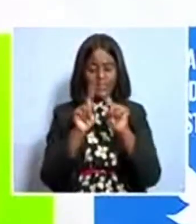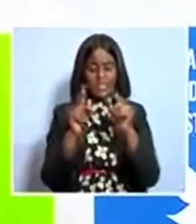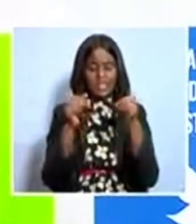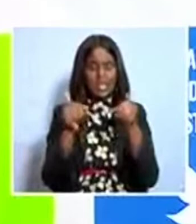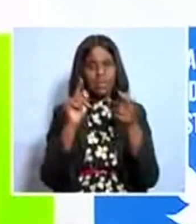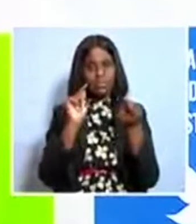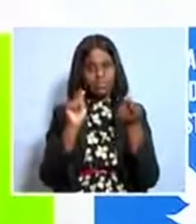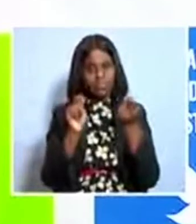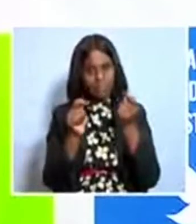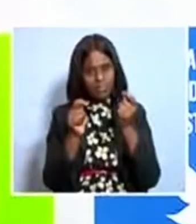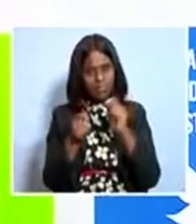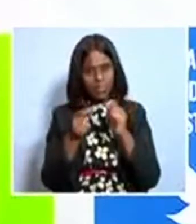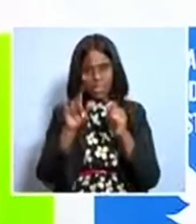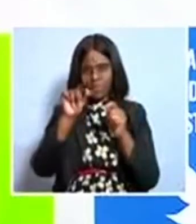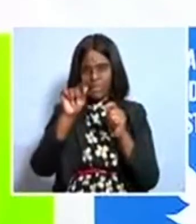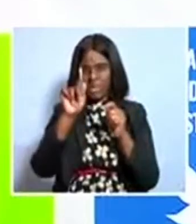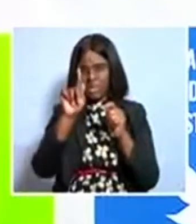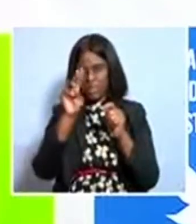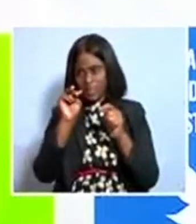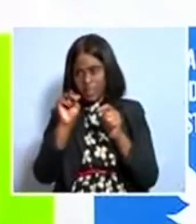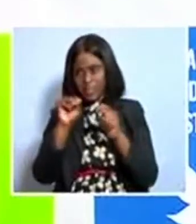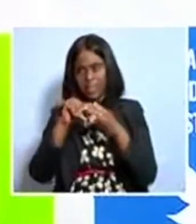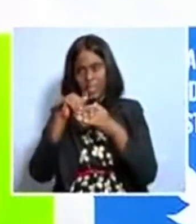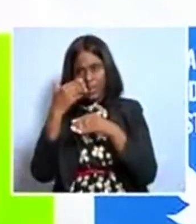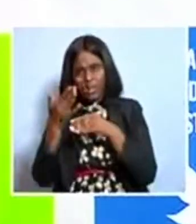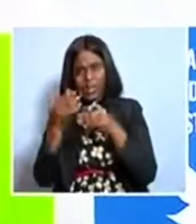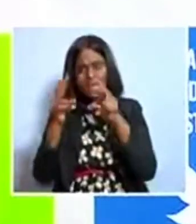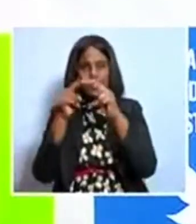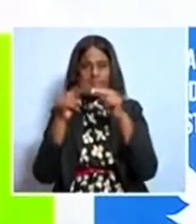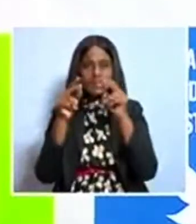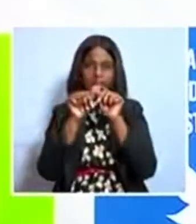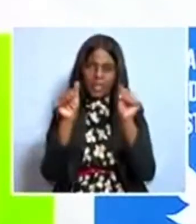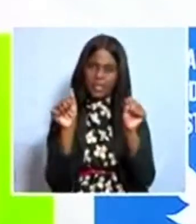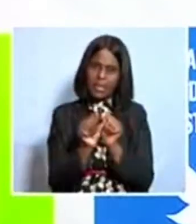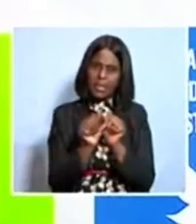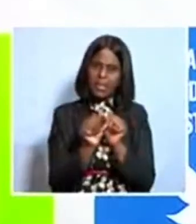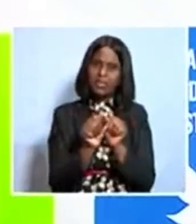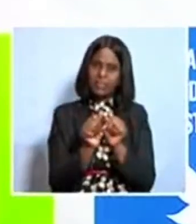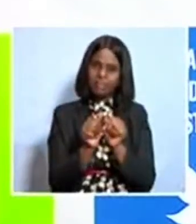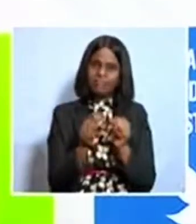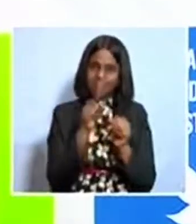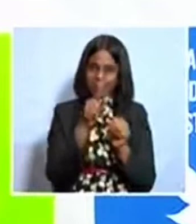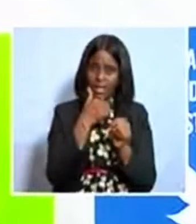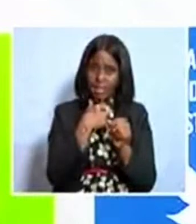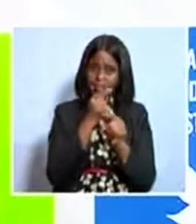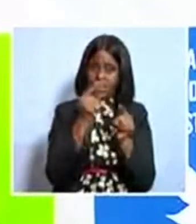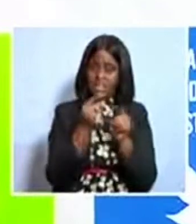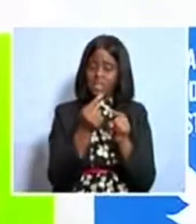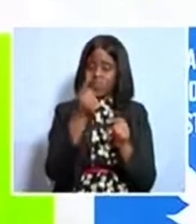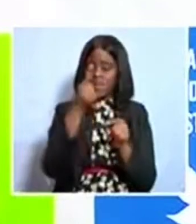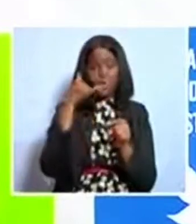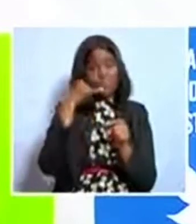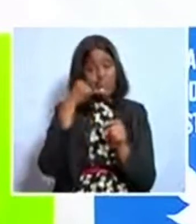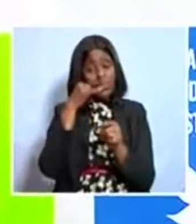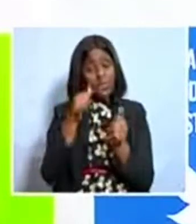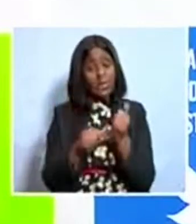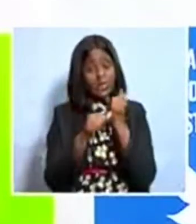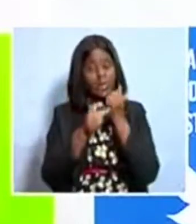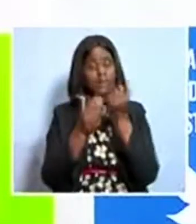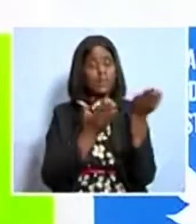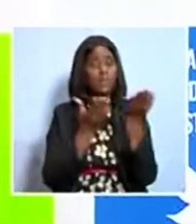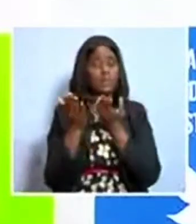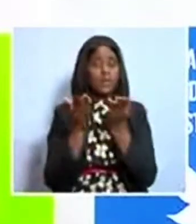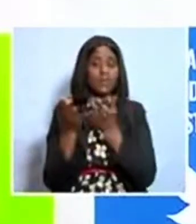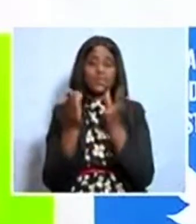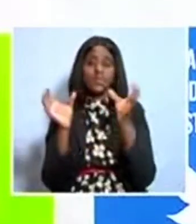you drive even just 20 kilometers outside of a hyper-urban area and you get into rural. You'll have have even just one mobile money agent serving up to a